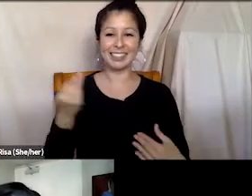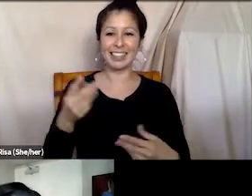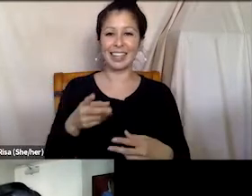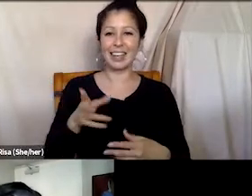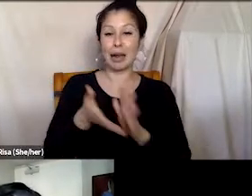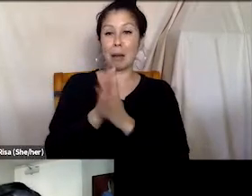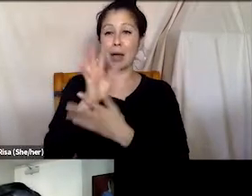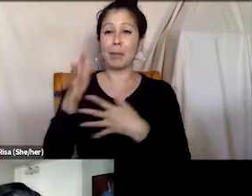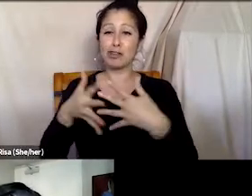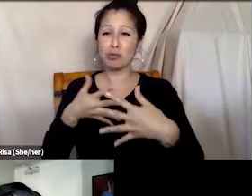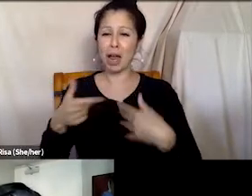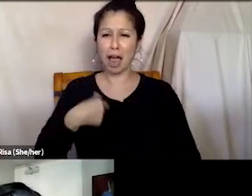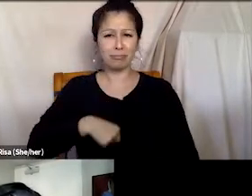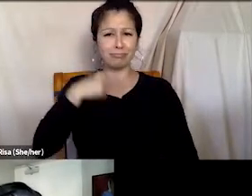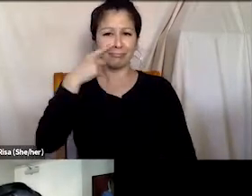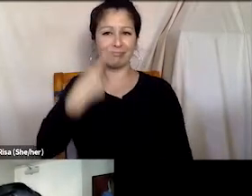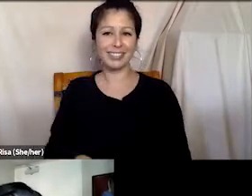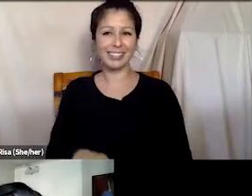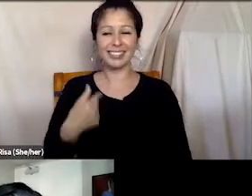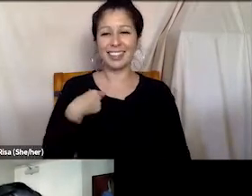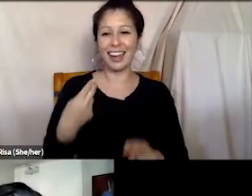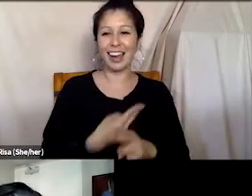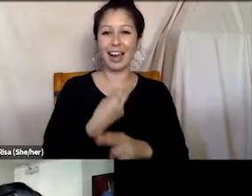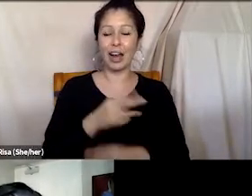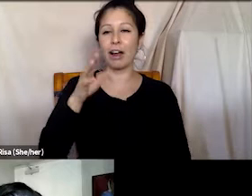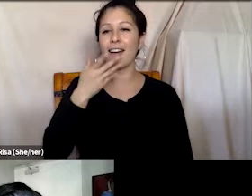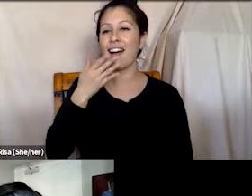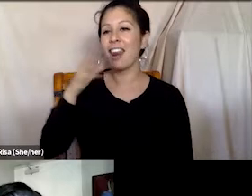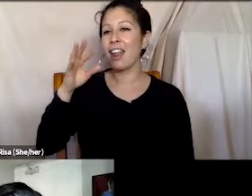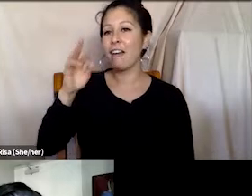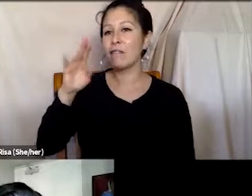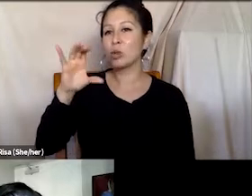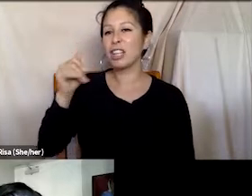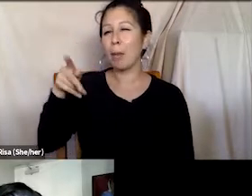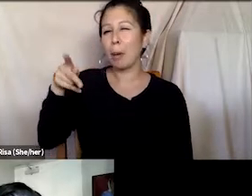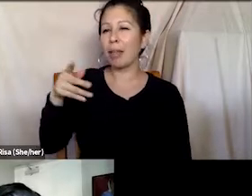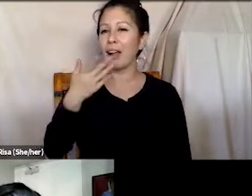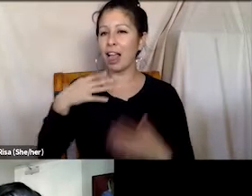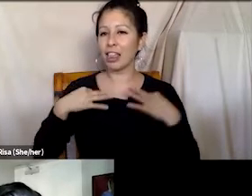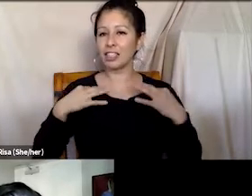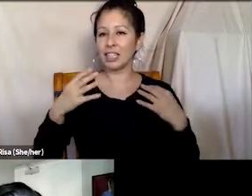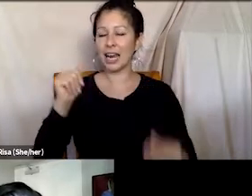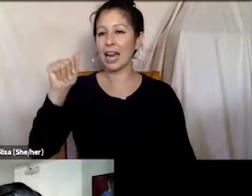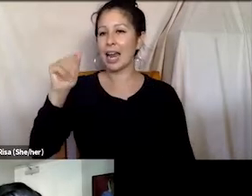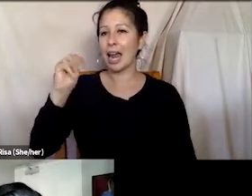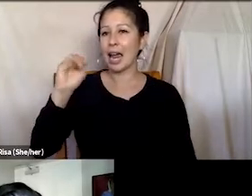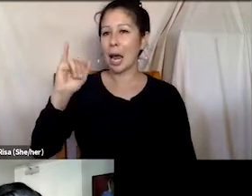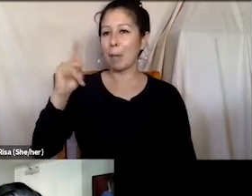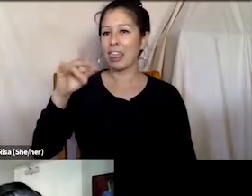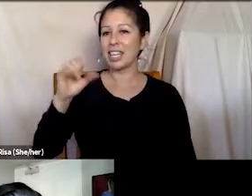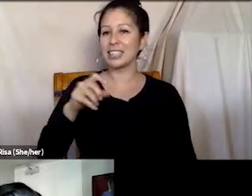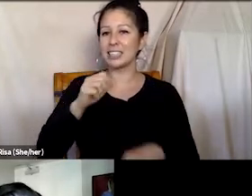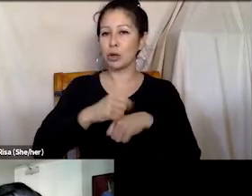much turning gray, which I'm proud of. I'm wearing a fuchsia colored t-shirt and an amethyst, a little necklace, and